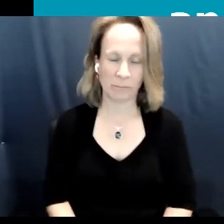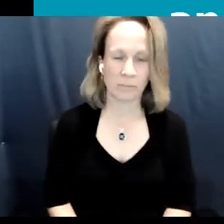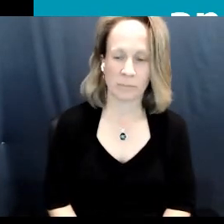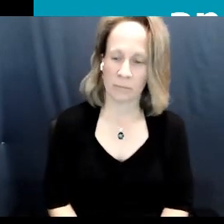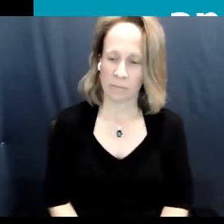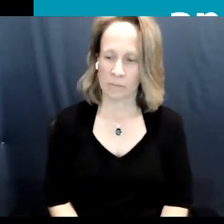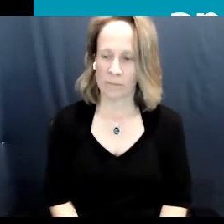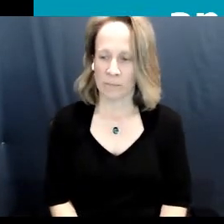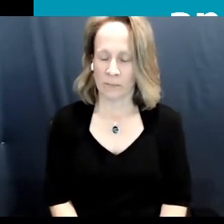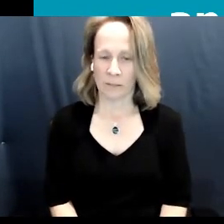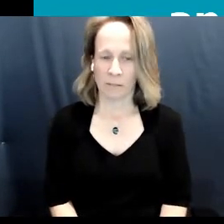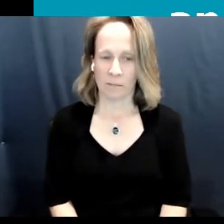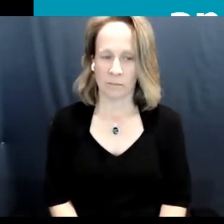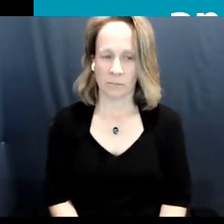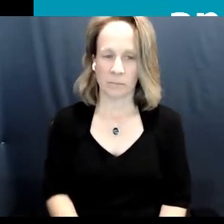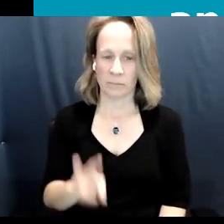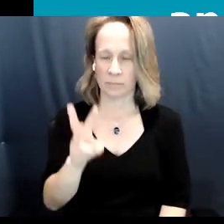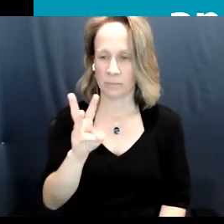So